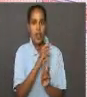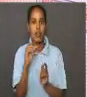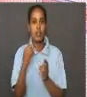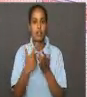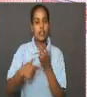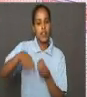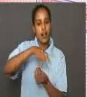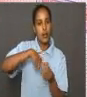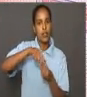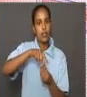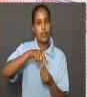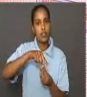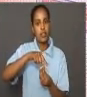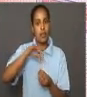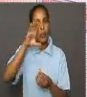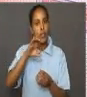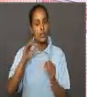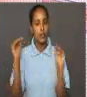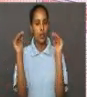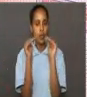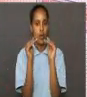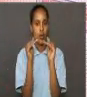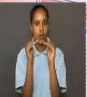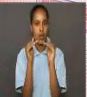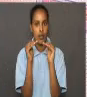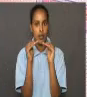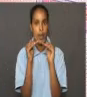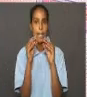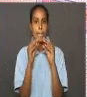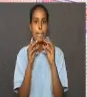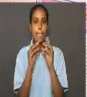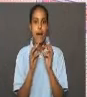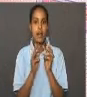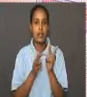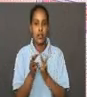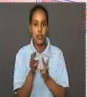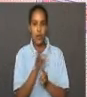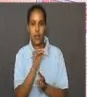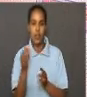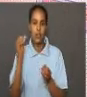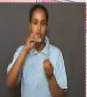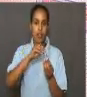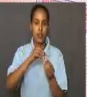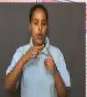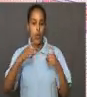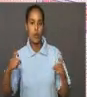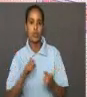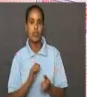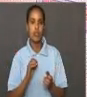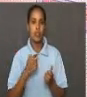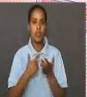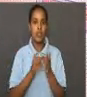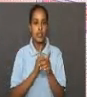its surroundings must be equal in magnitude, as well as being opposite